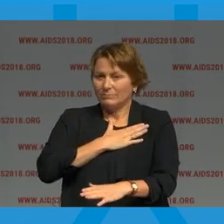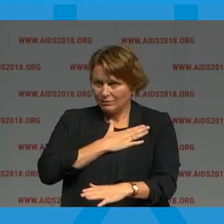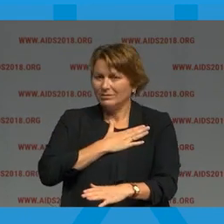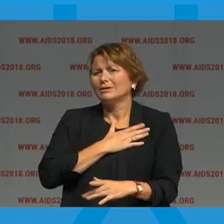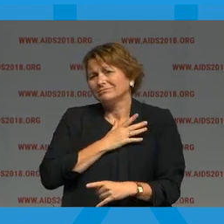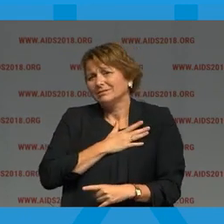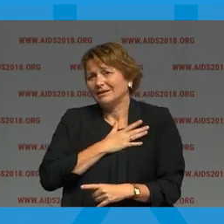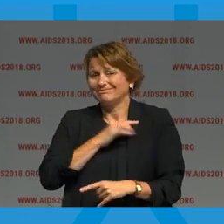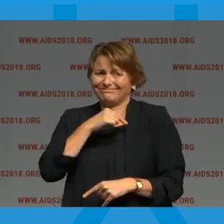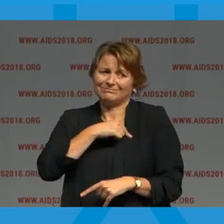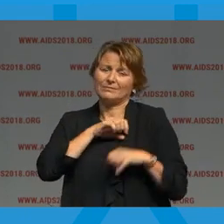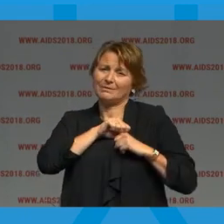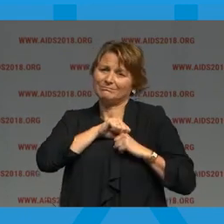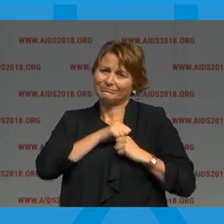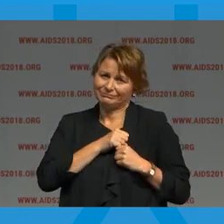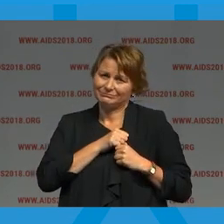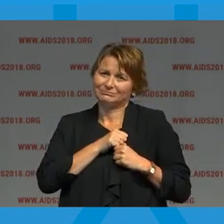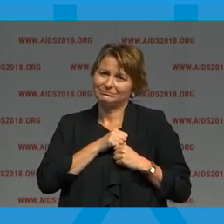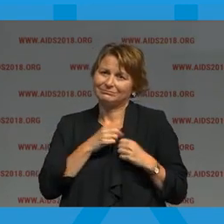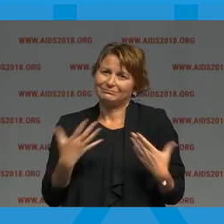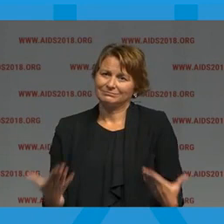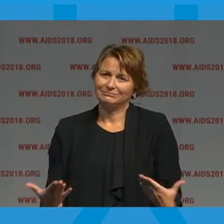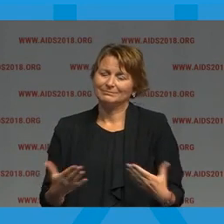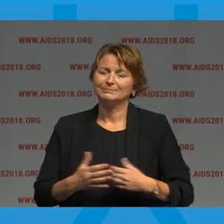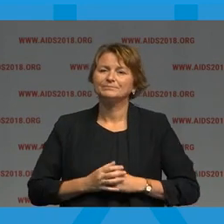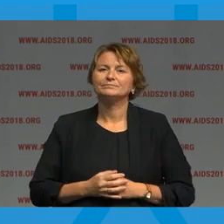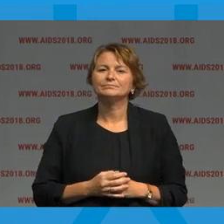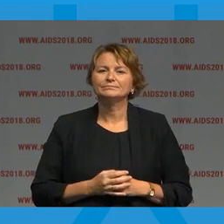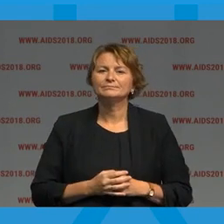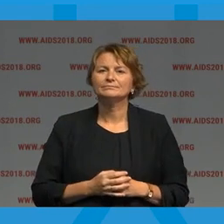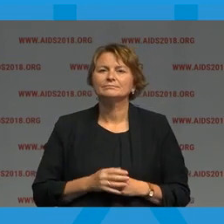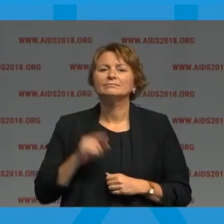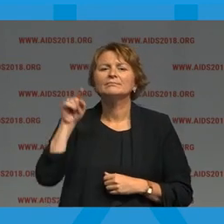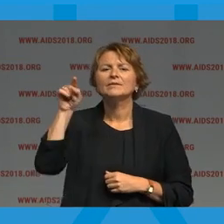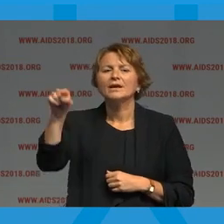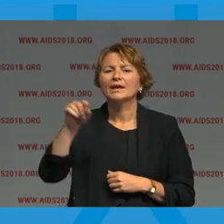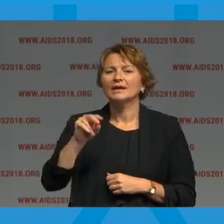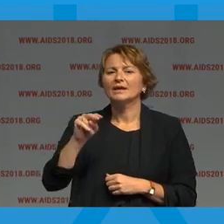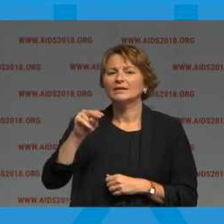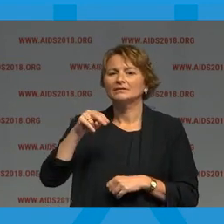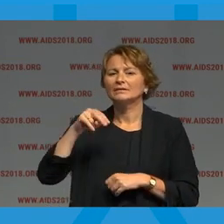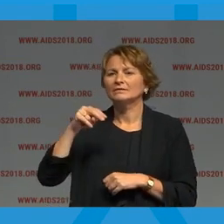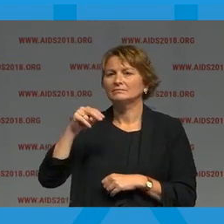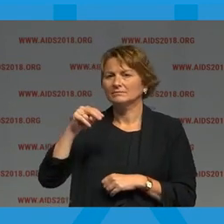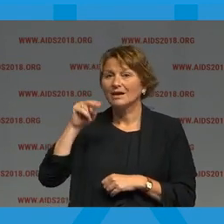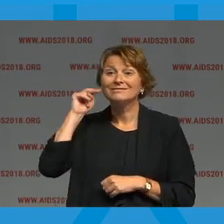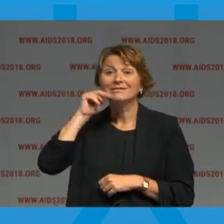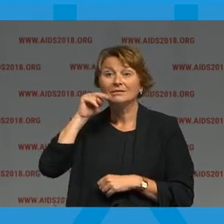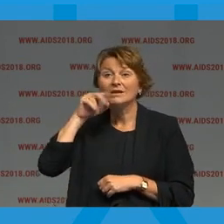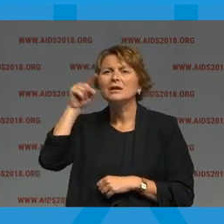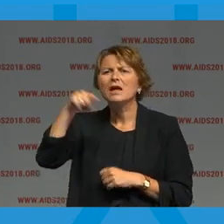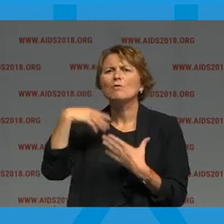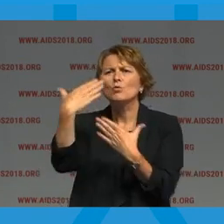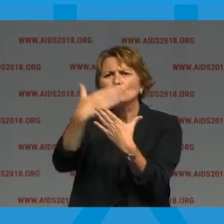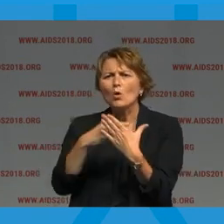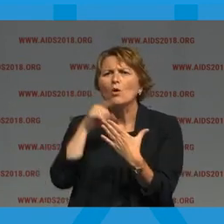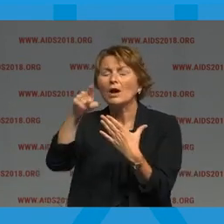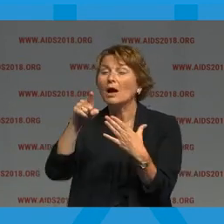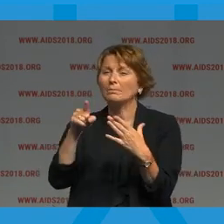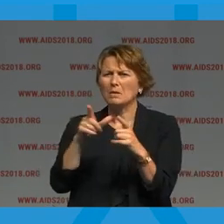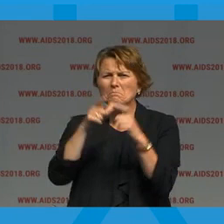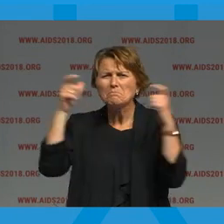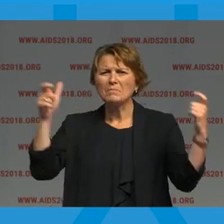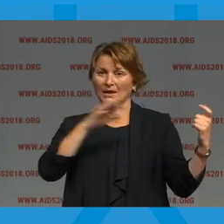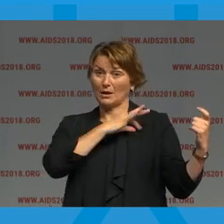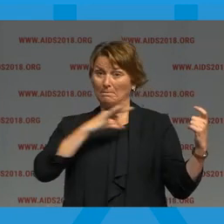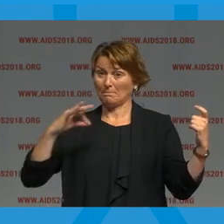my heart today. In Angola and Nigeria, we implemented PMTCD programs to provide comprehensive medical care to